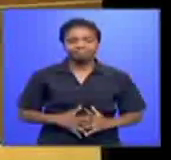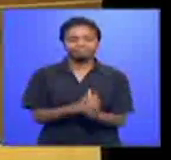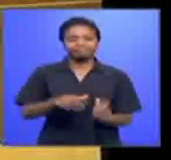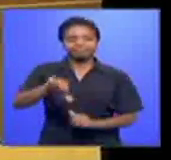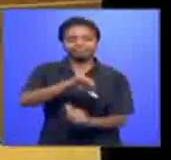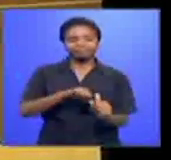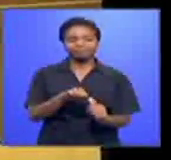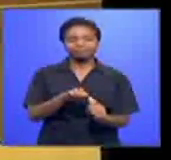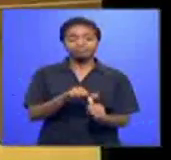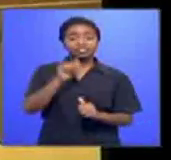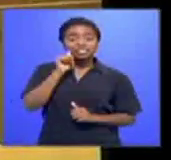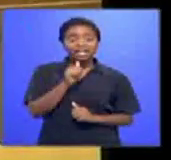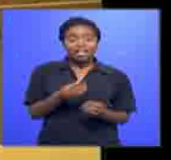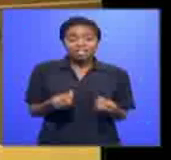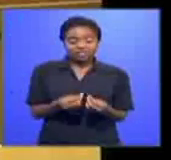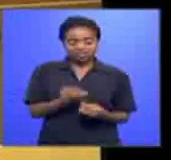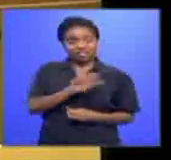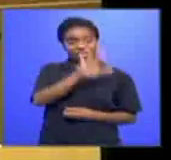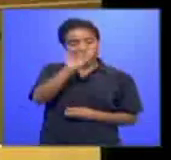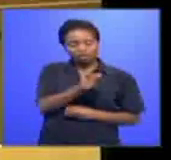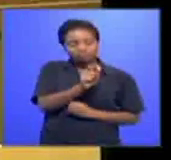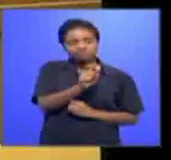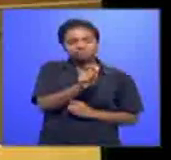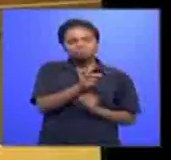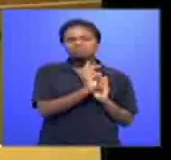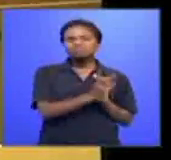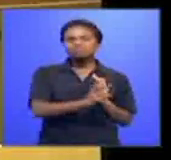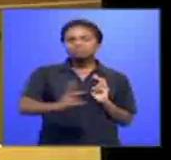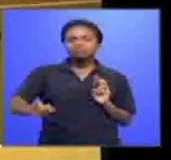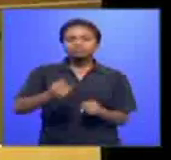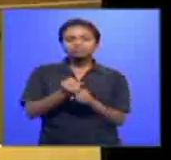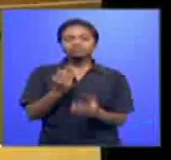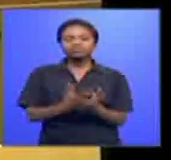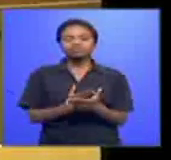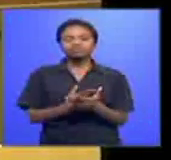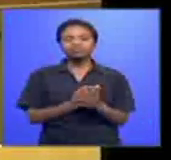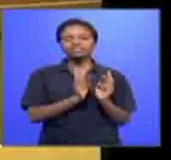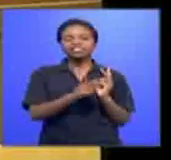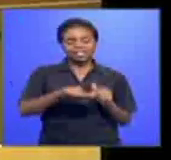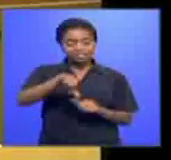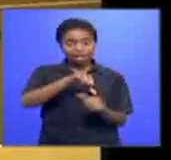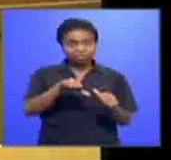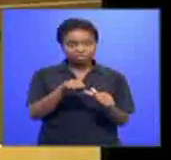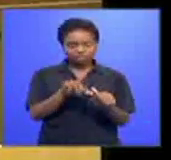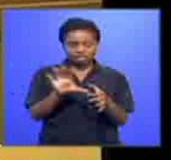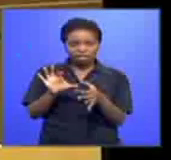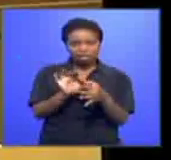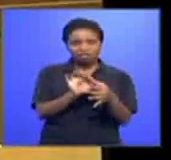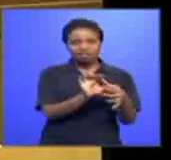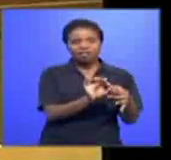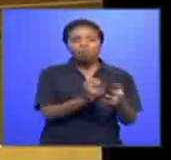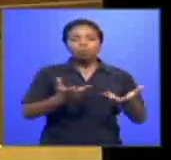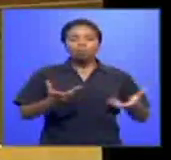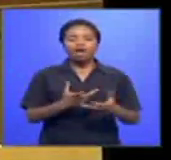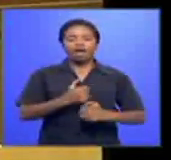advocates, eminent South Africans drawn from a variety of sectors within our society.